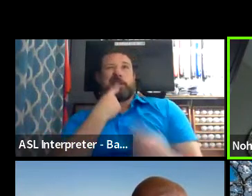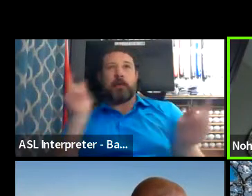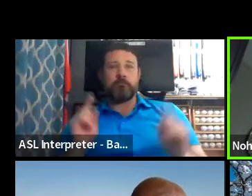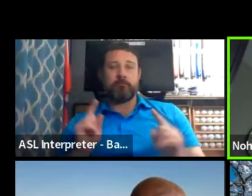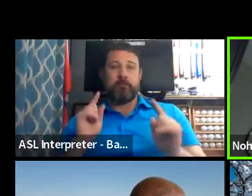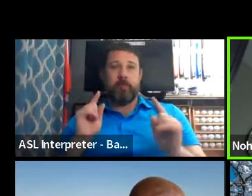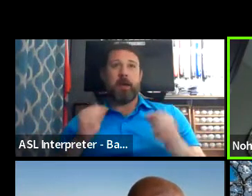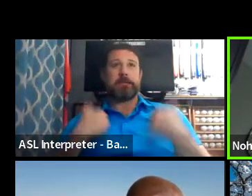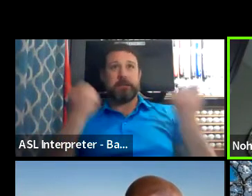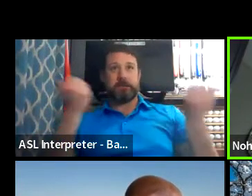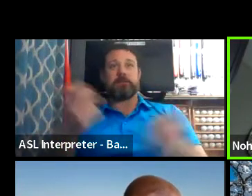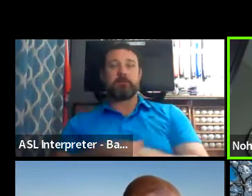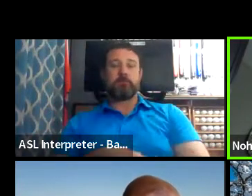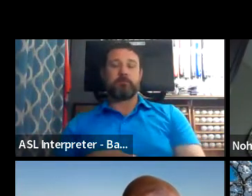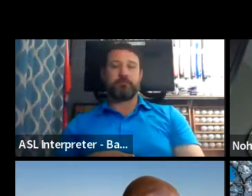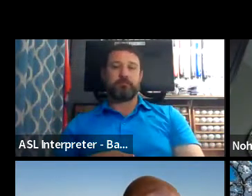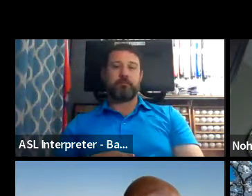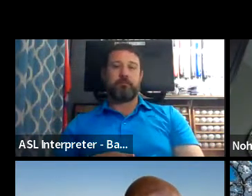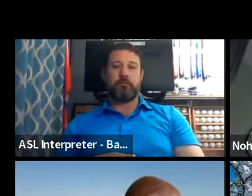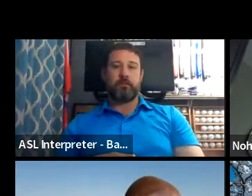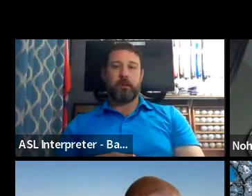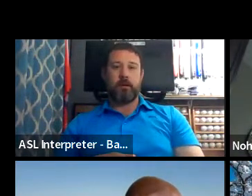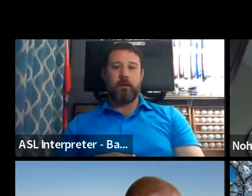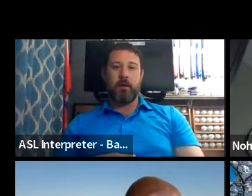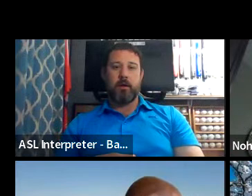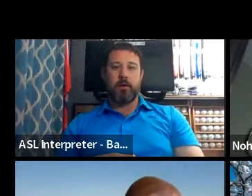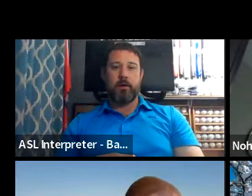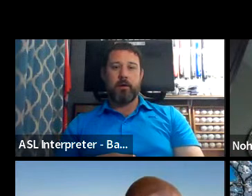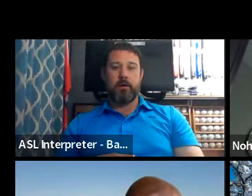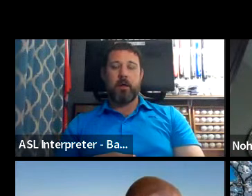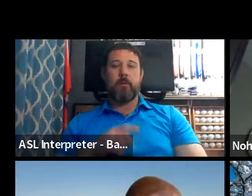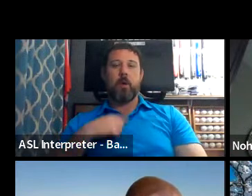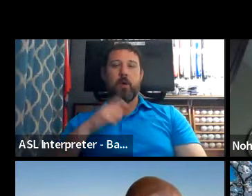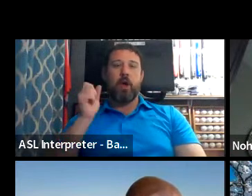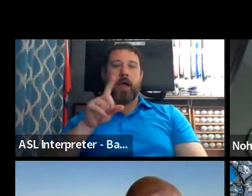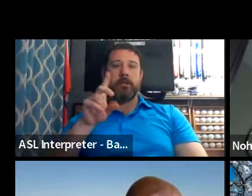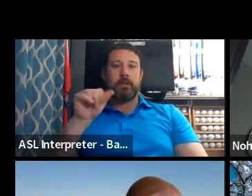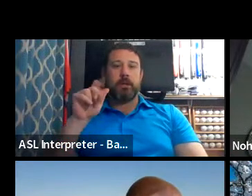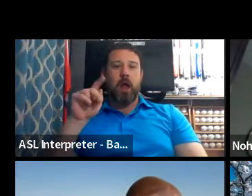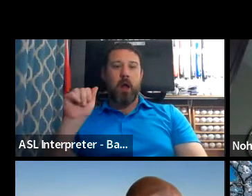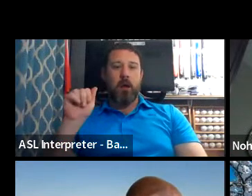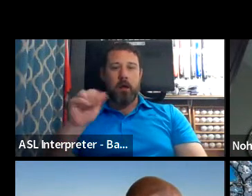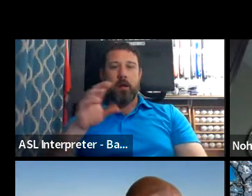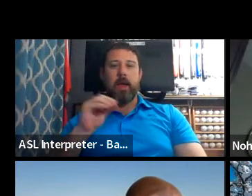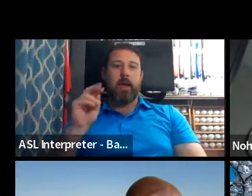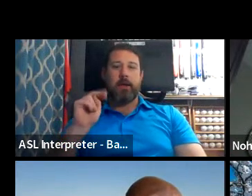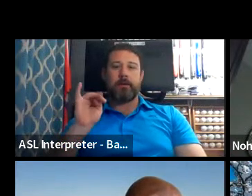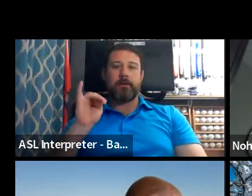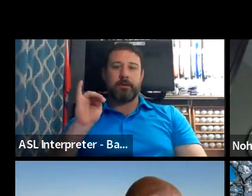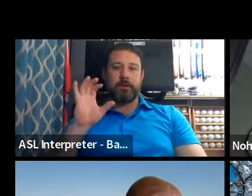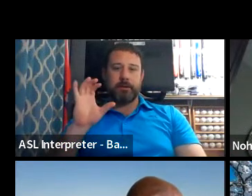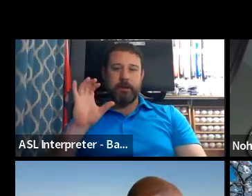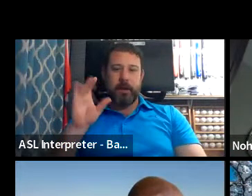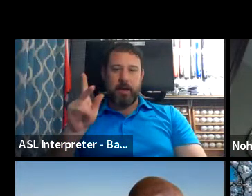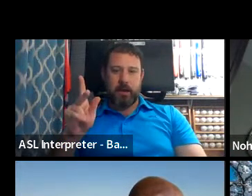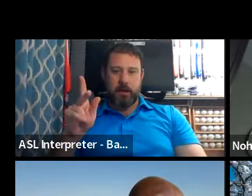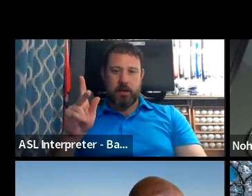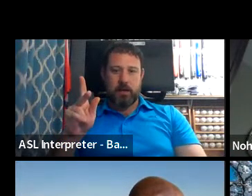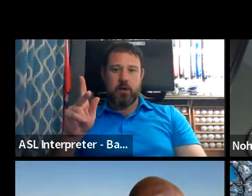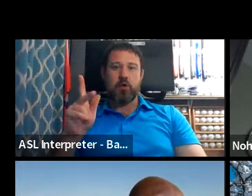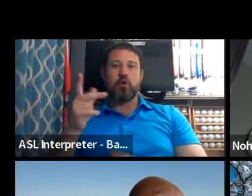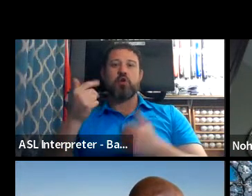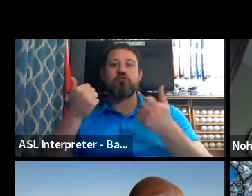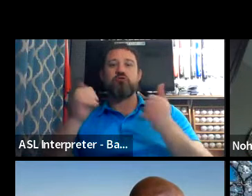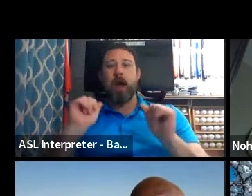exists. I'm going to ask Donata and Nick to try to answer